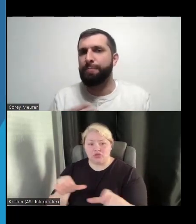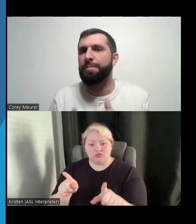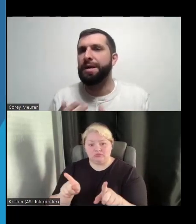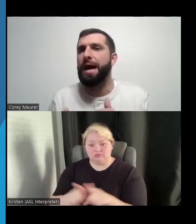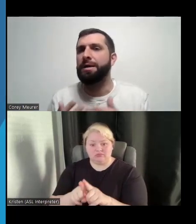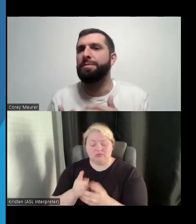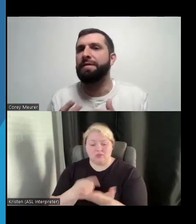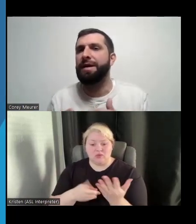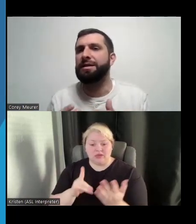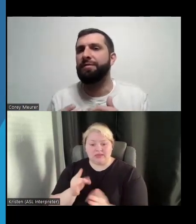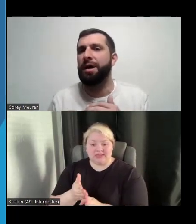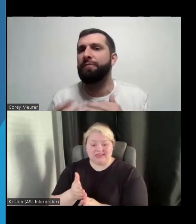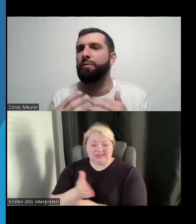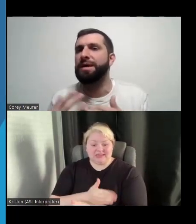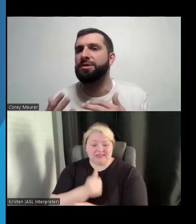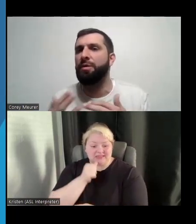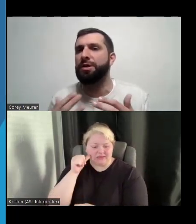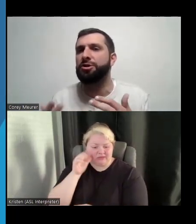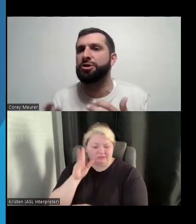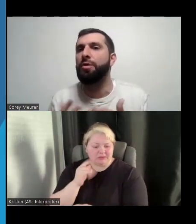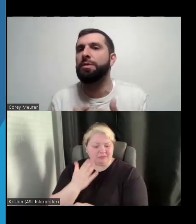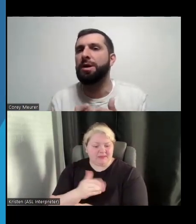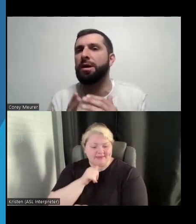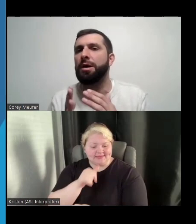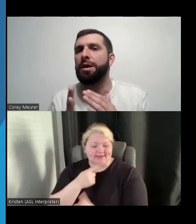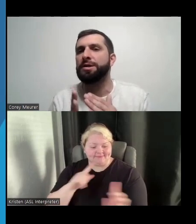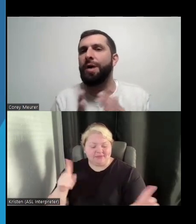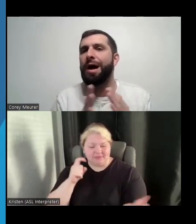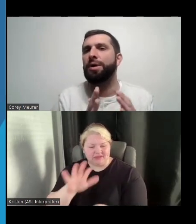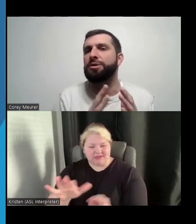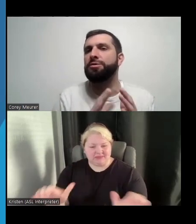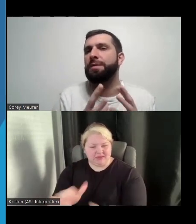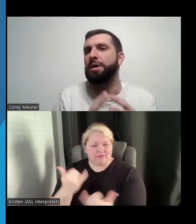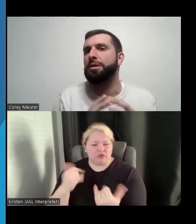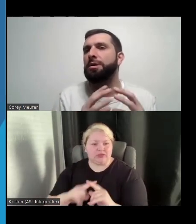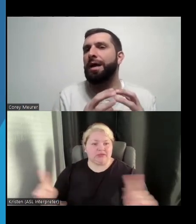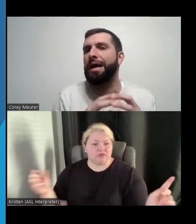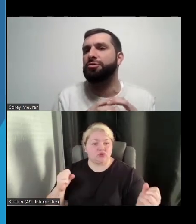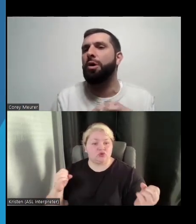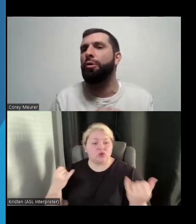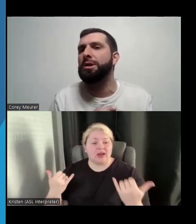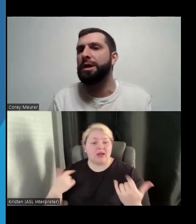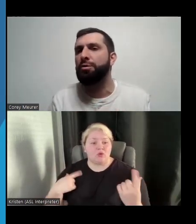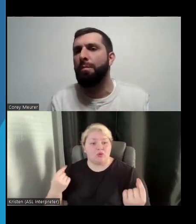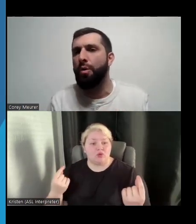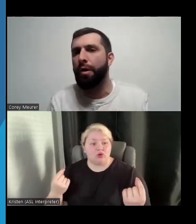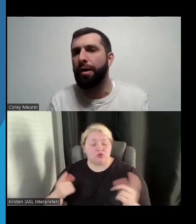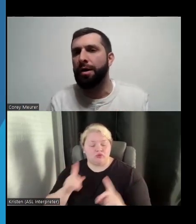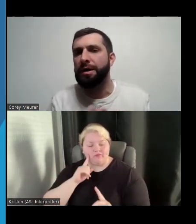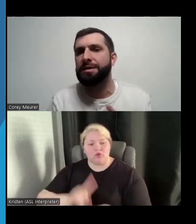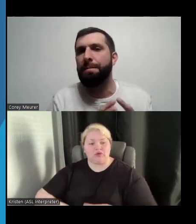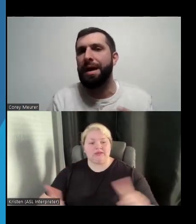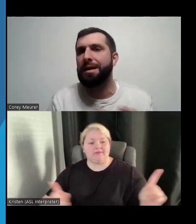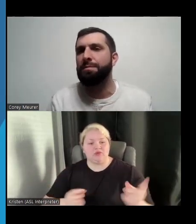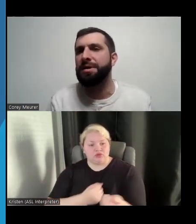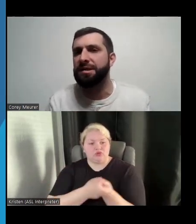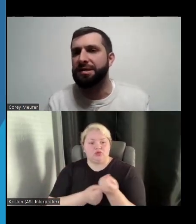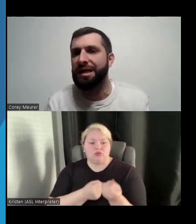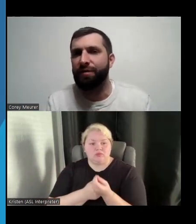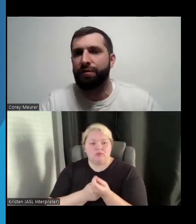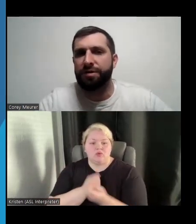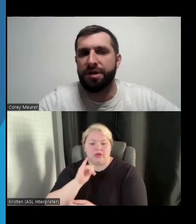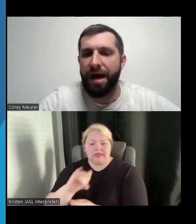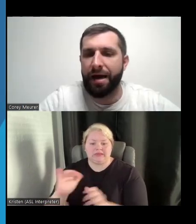but that's probably not going to be effective and helpful based on what he's showing me. So how do I do something a little extra or a little more to make it